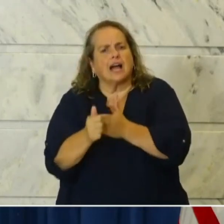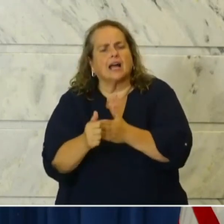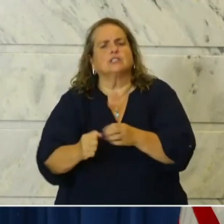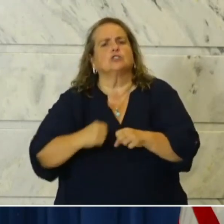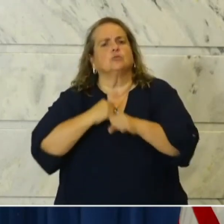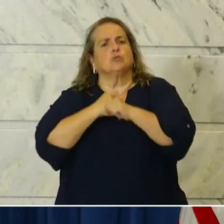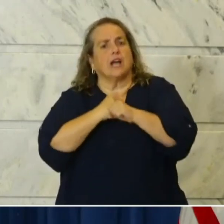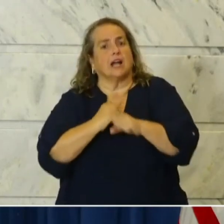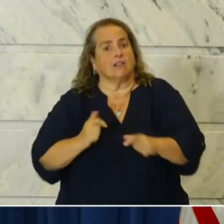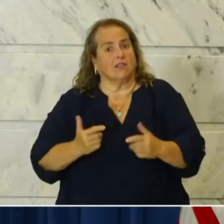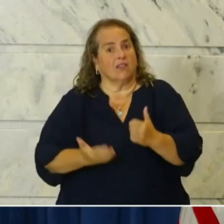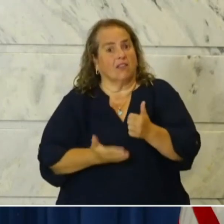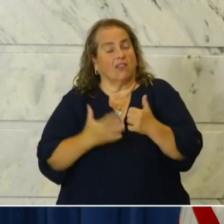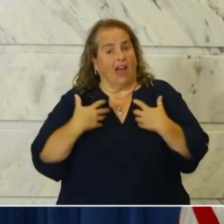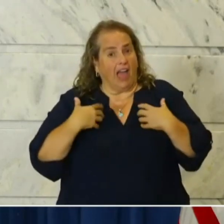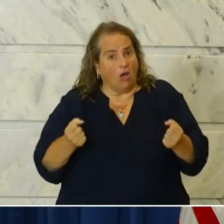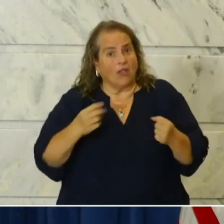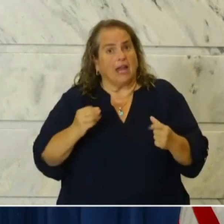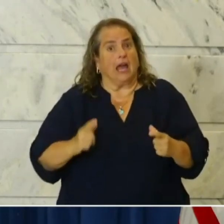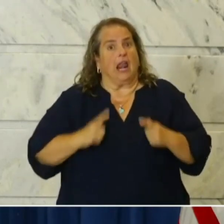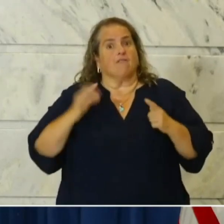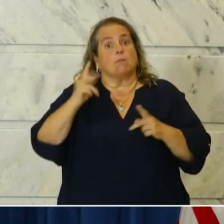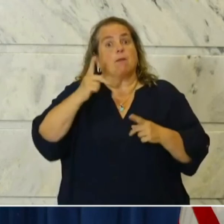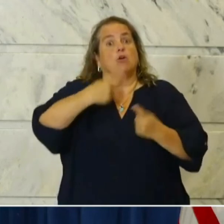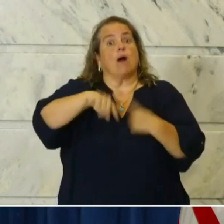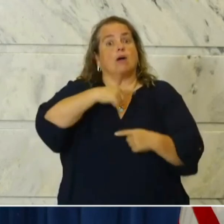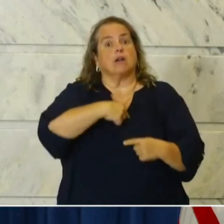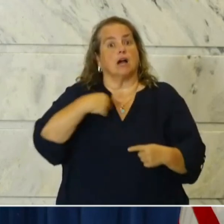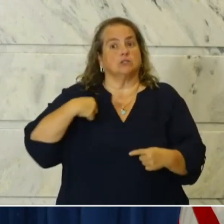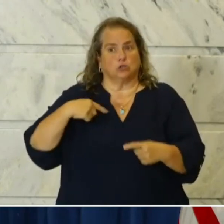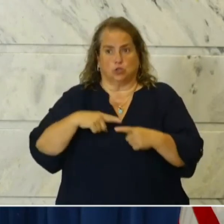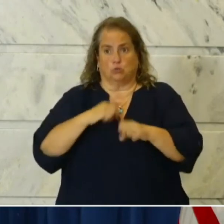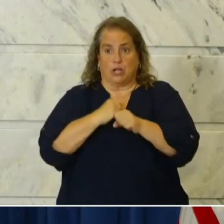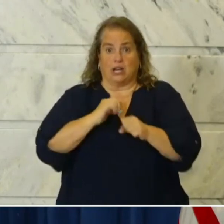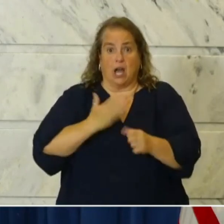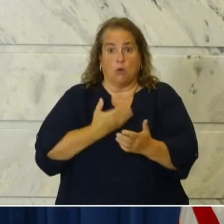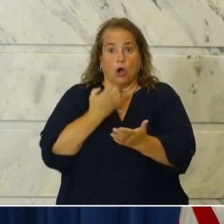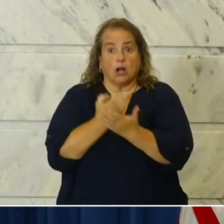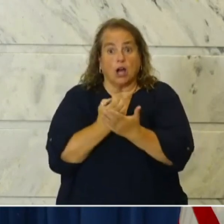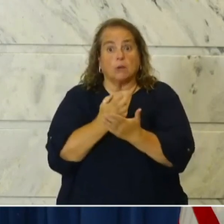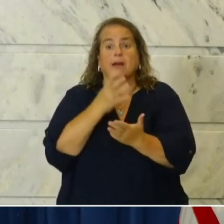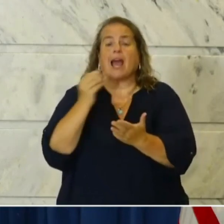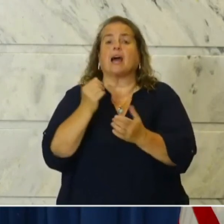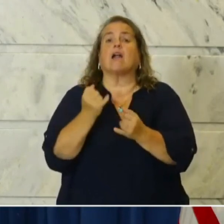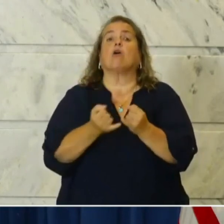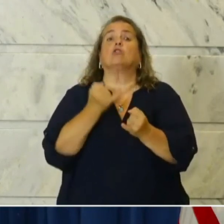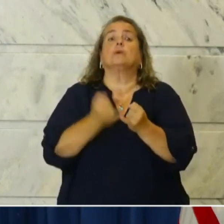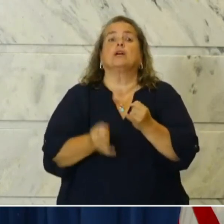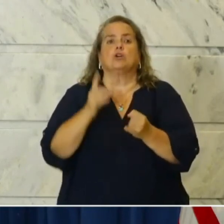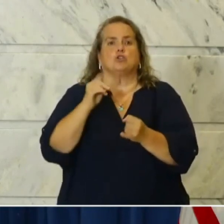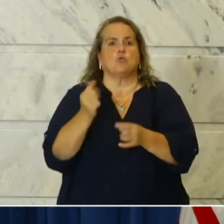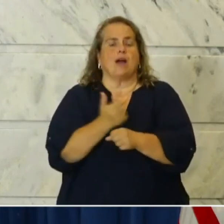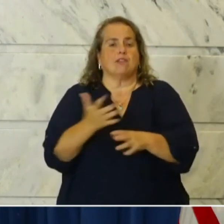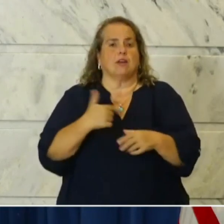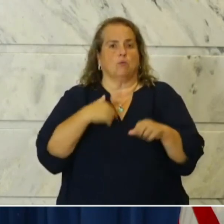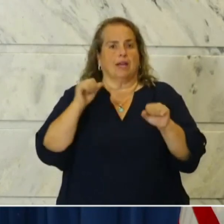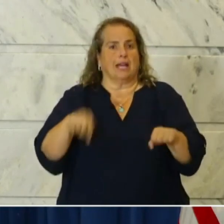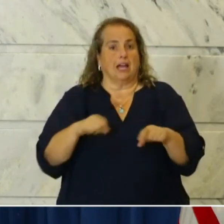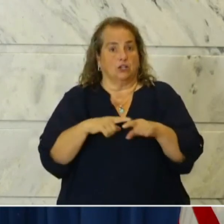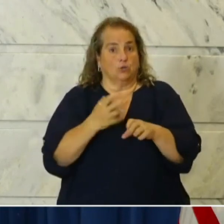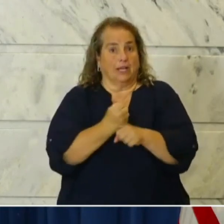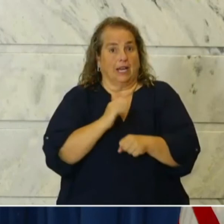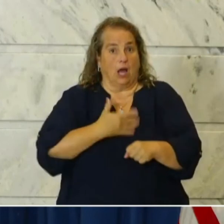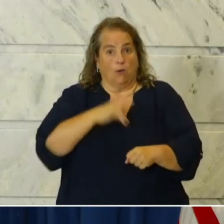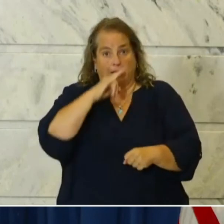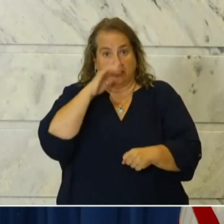lives of those around us, to protect our economy, and ultimately to do everything we can to get our kids back in